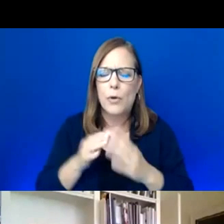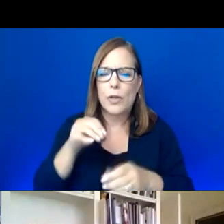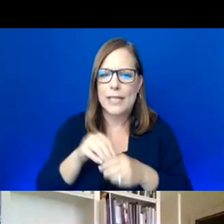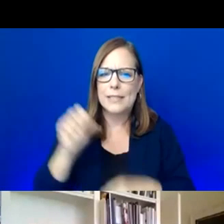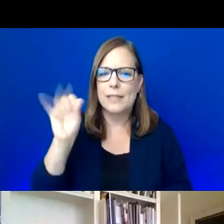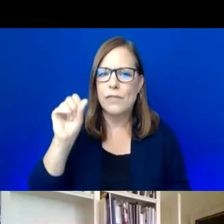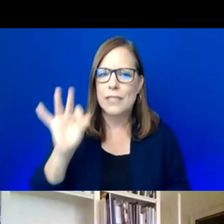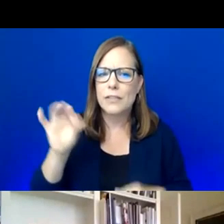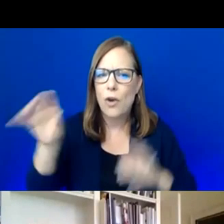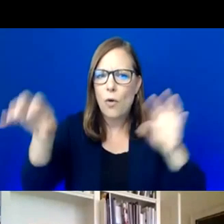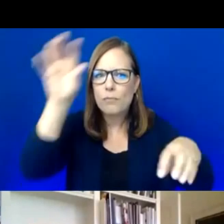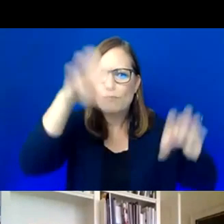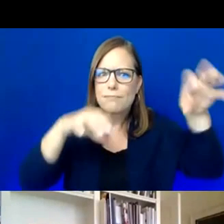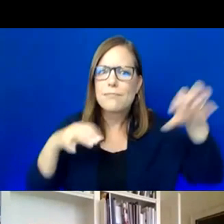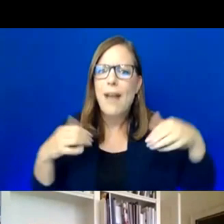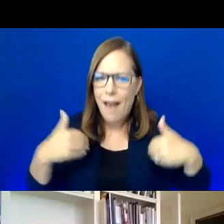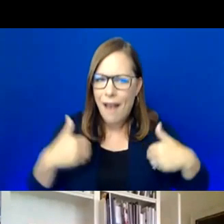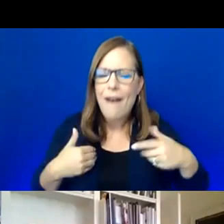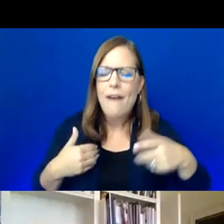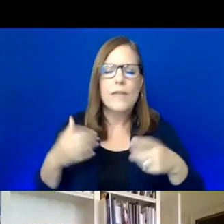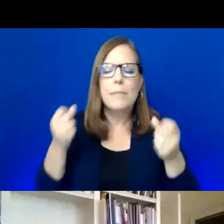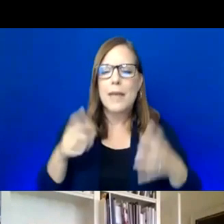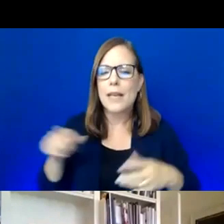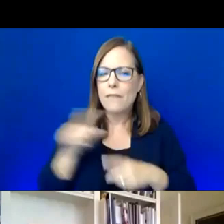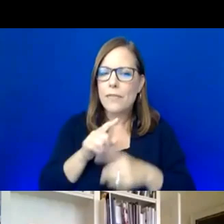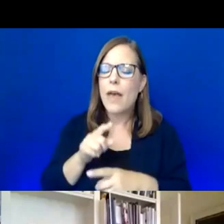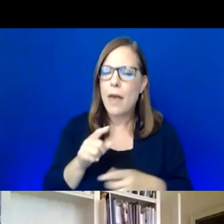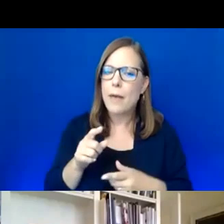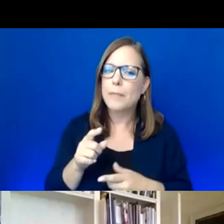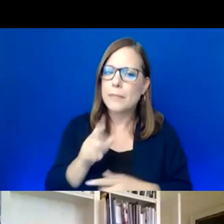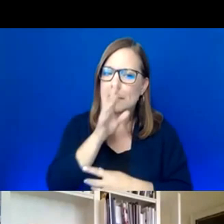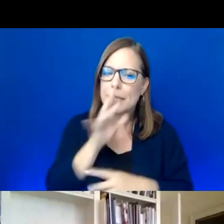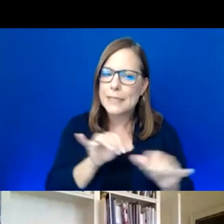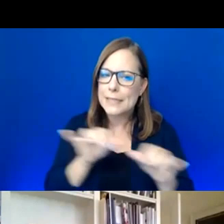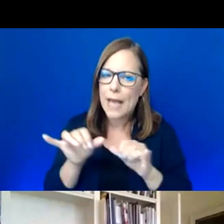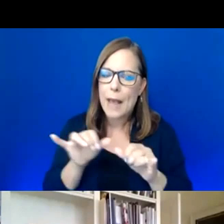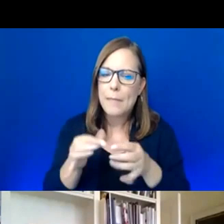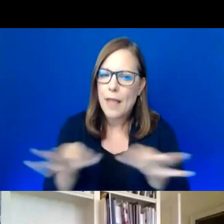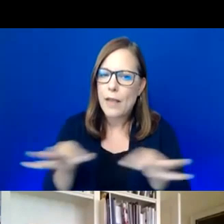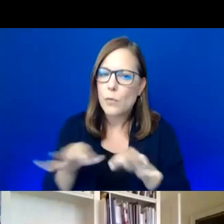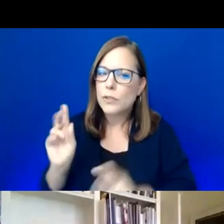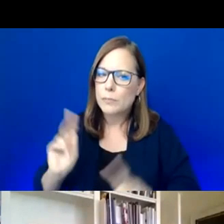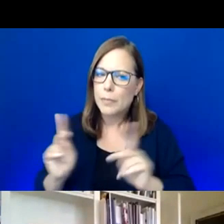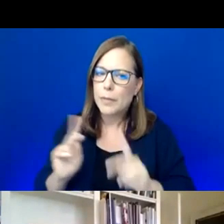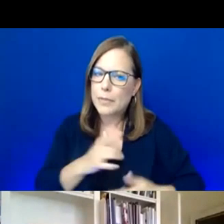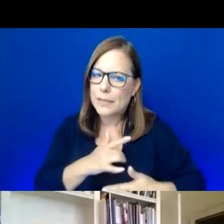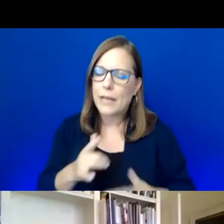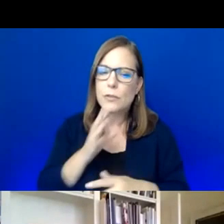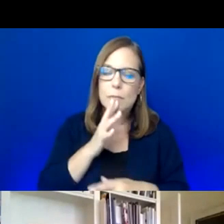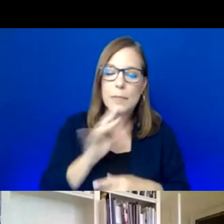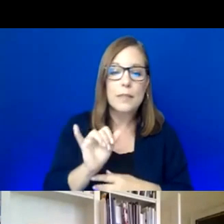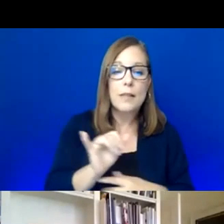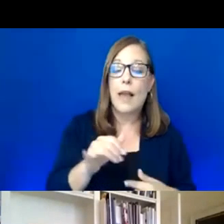that spoken, a lot of the different languages that are being spoken in San Francisco, like English,